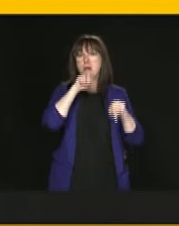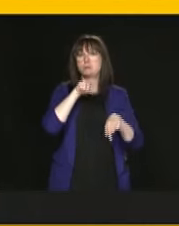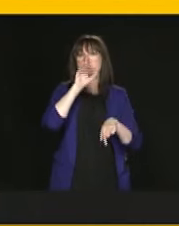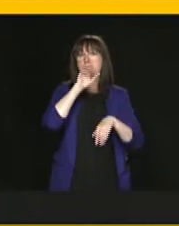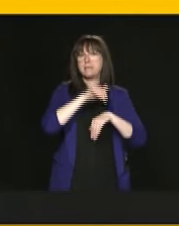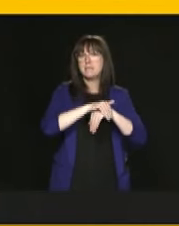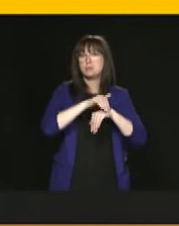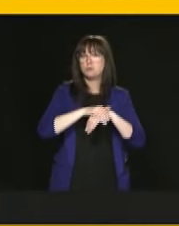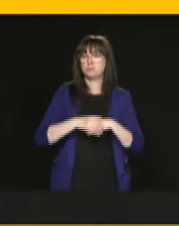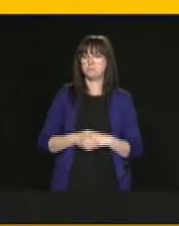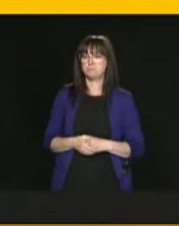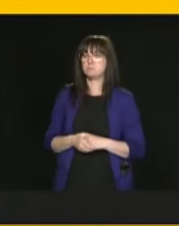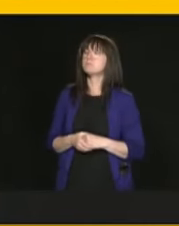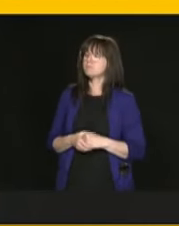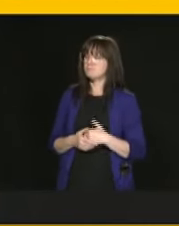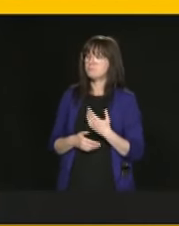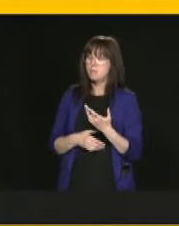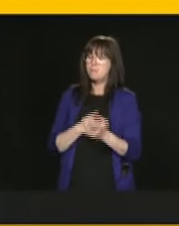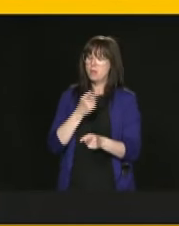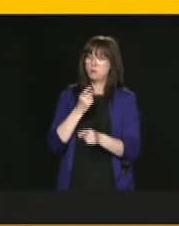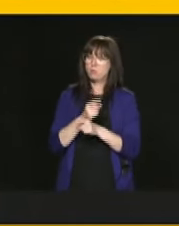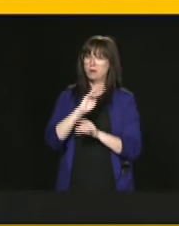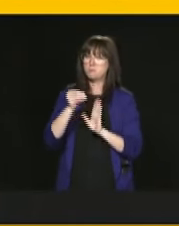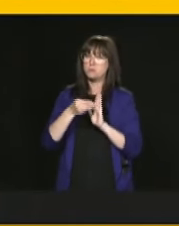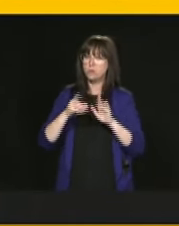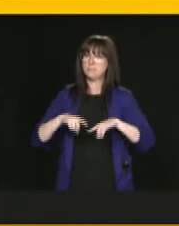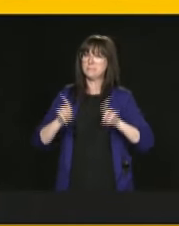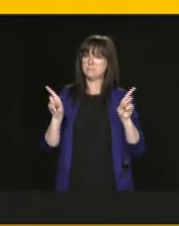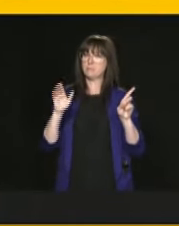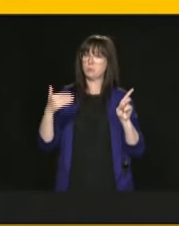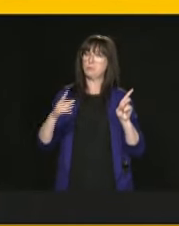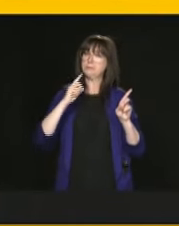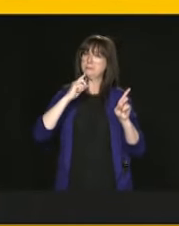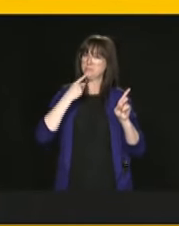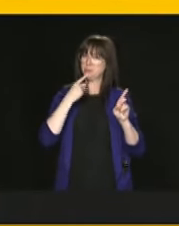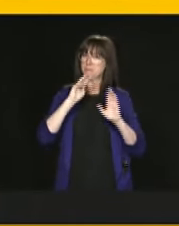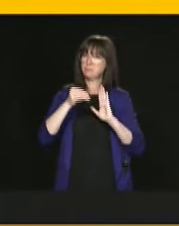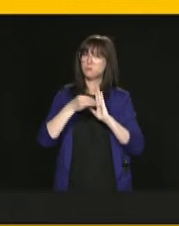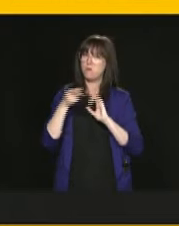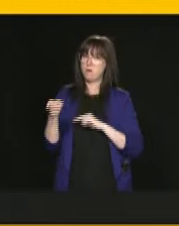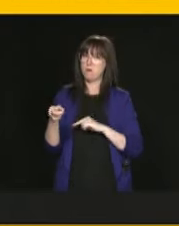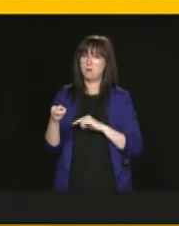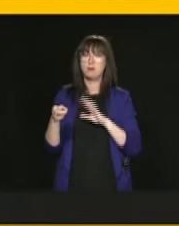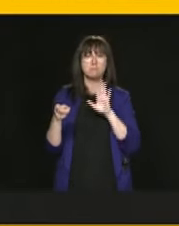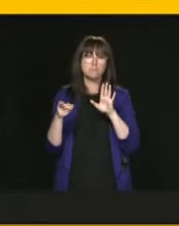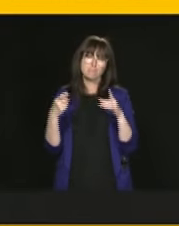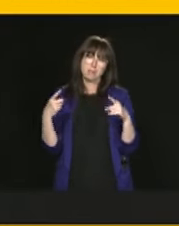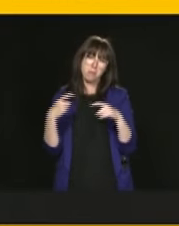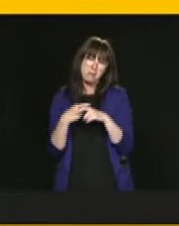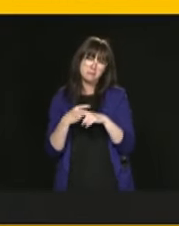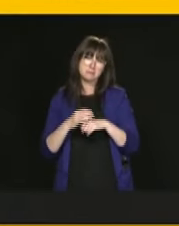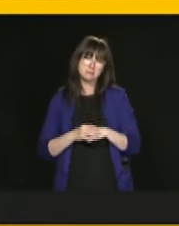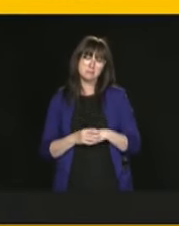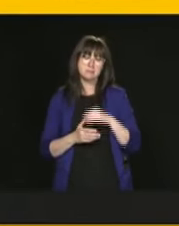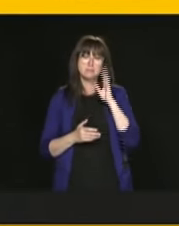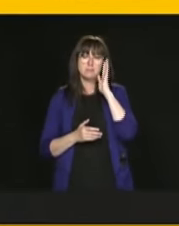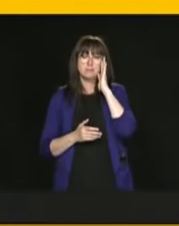it's obviously everyone recognizes it's serious, and it is complex. For example, because of the situation that we know